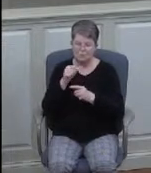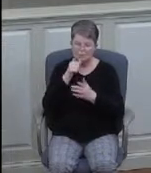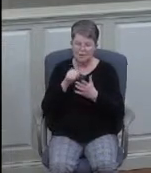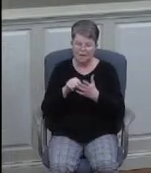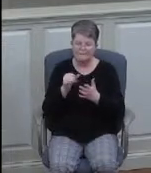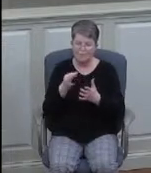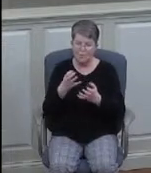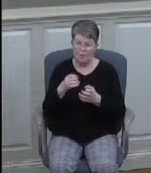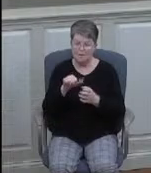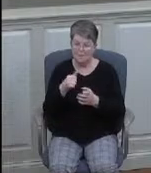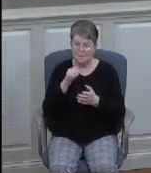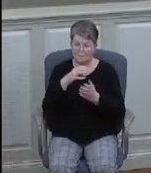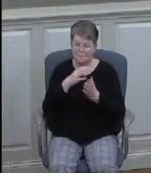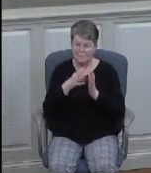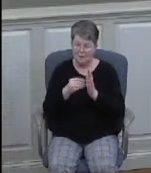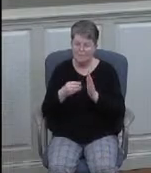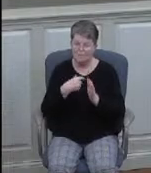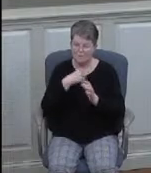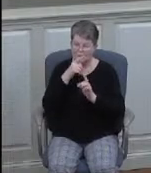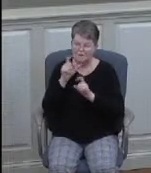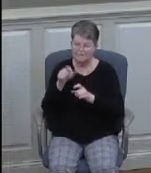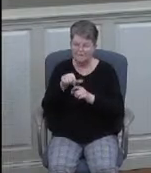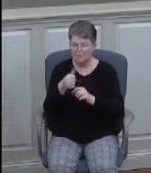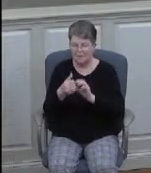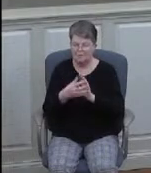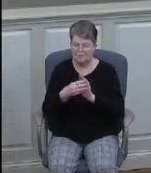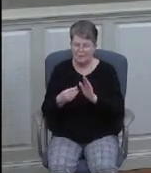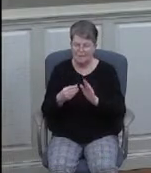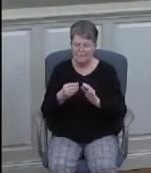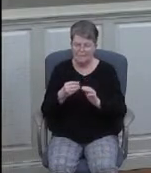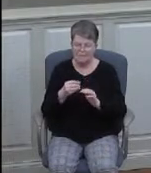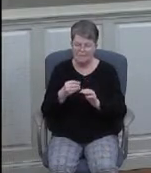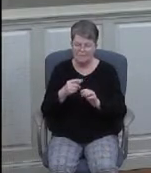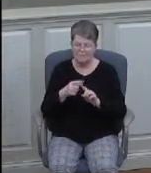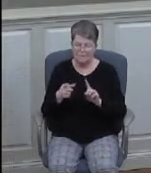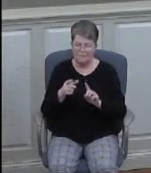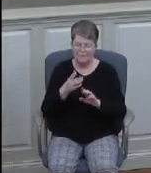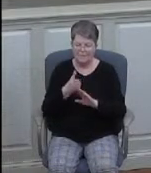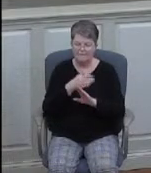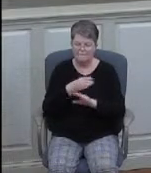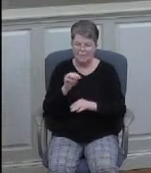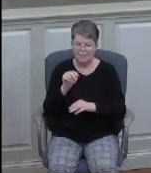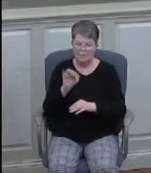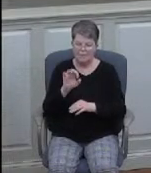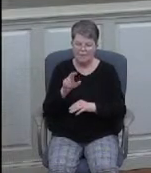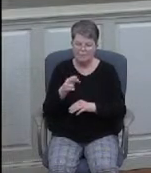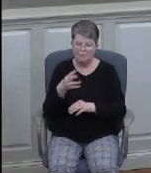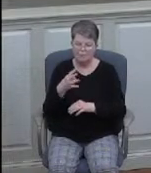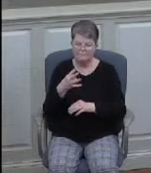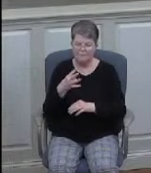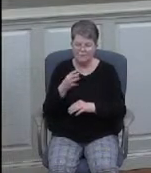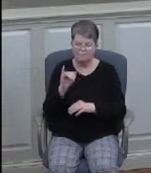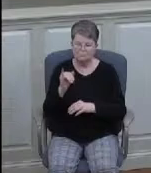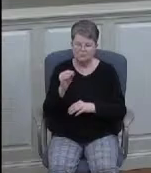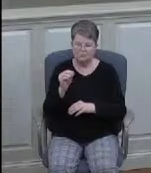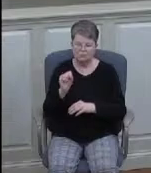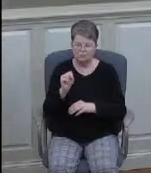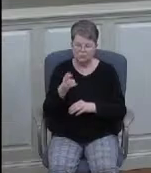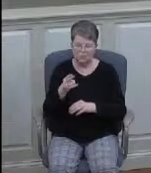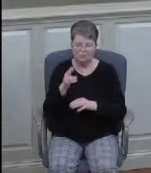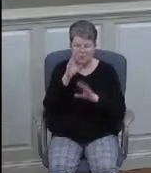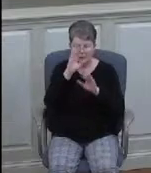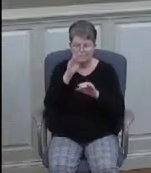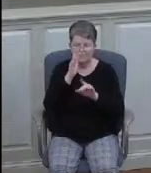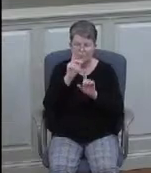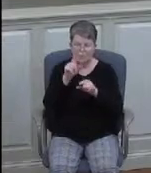like another copy, certainly we'll get you another copy. But before March the 4th, and like we said, Josh will be hopefully